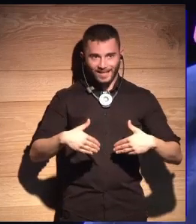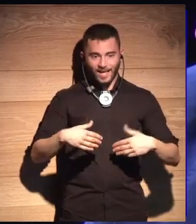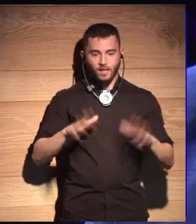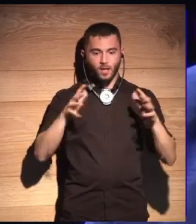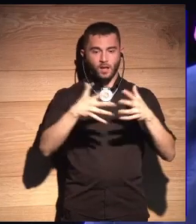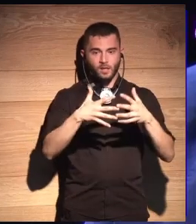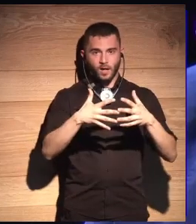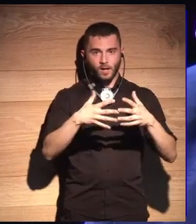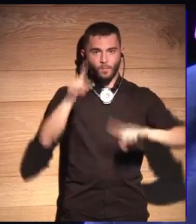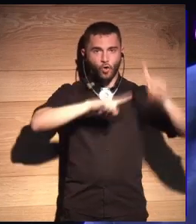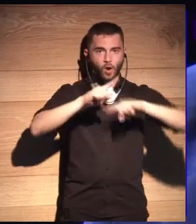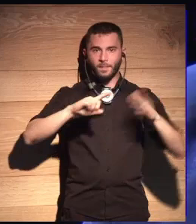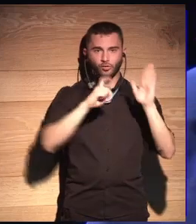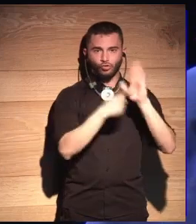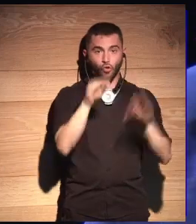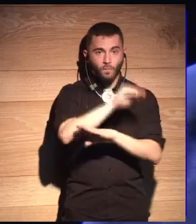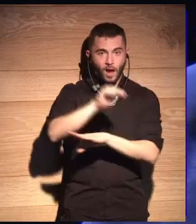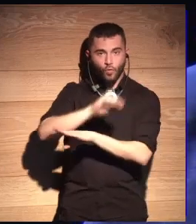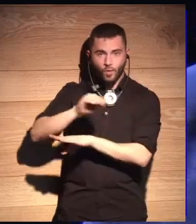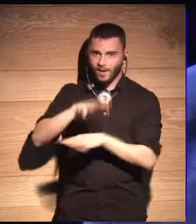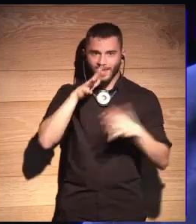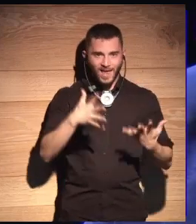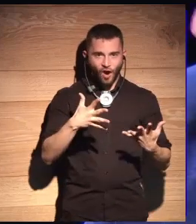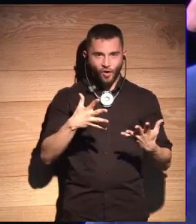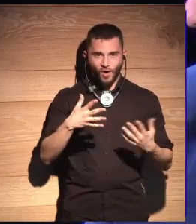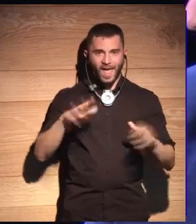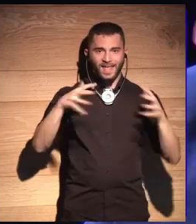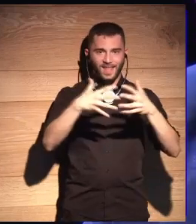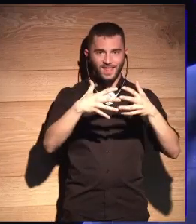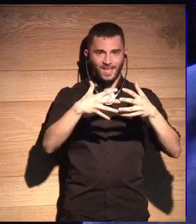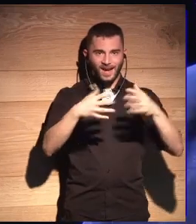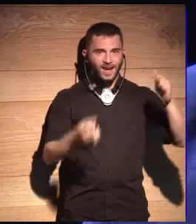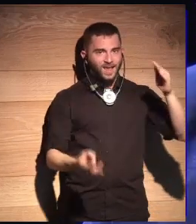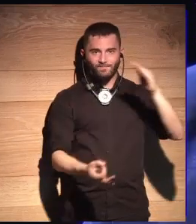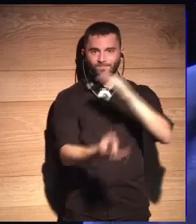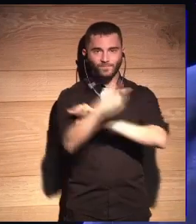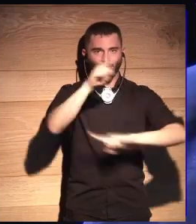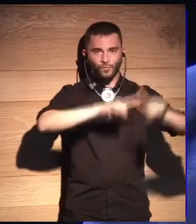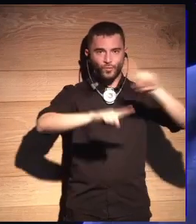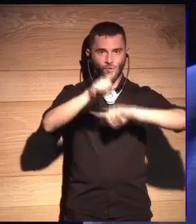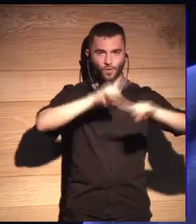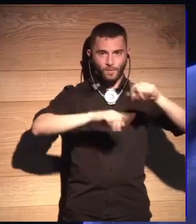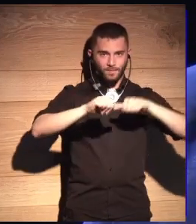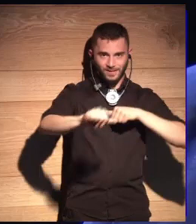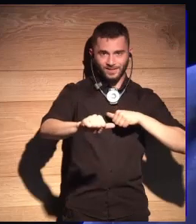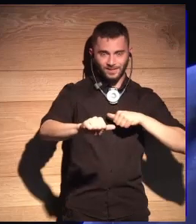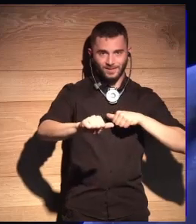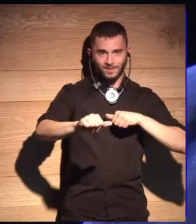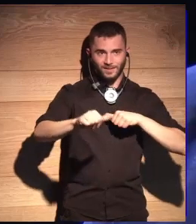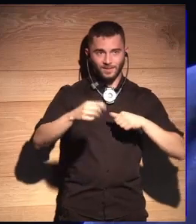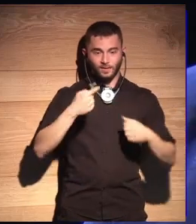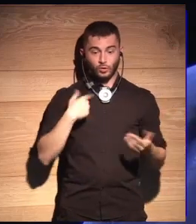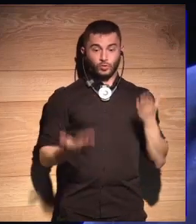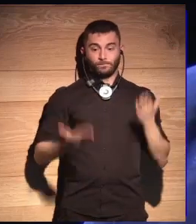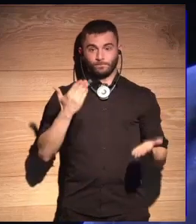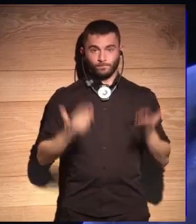because we thought that we had the utopia, that we believed that the internet was going to solve all our problems, and now we consider that the internet